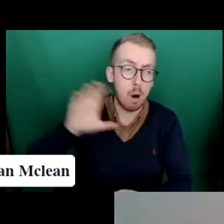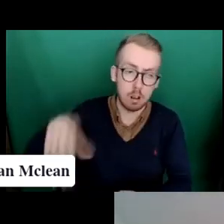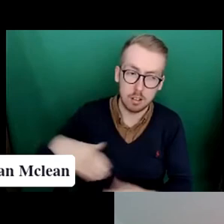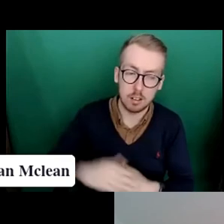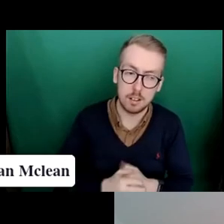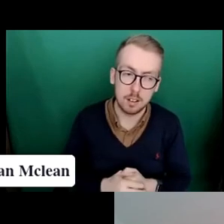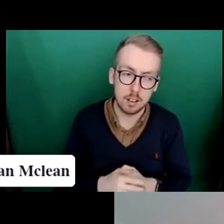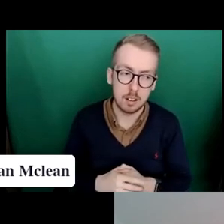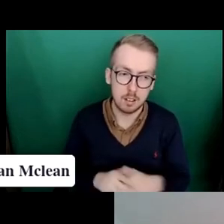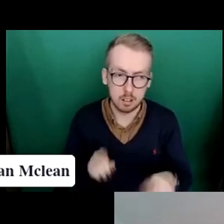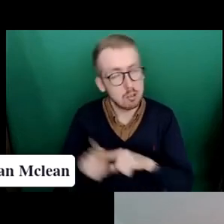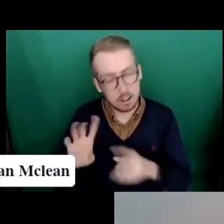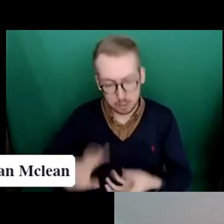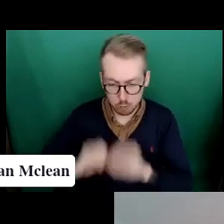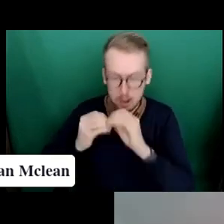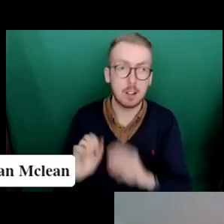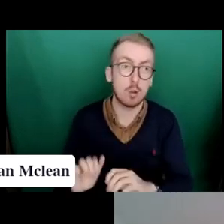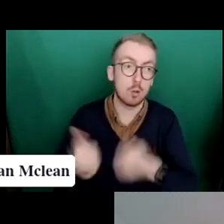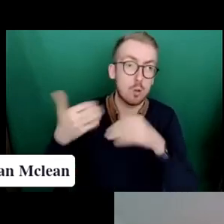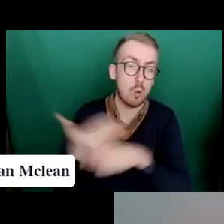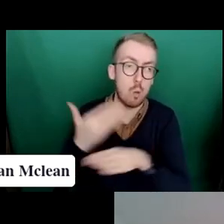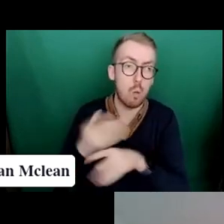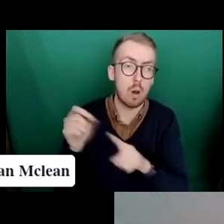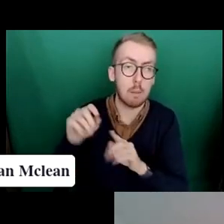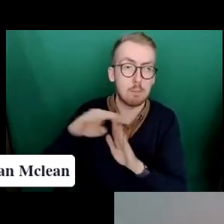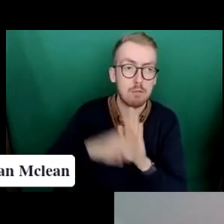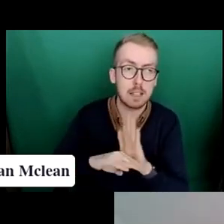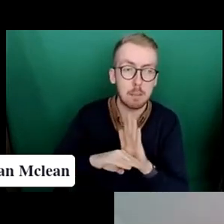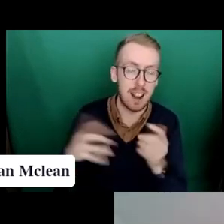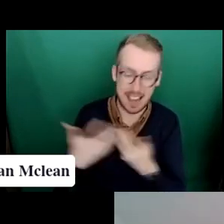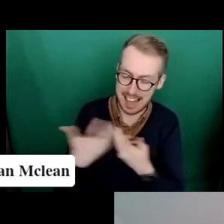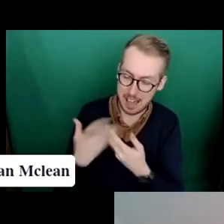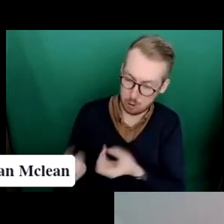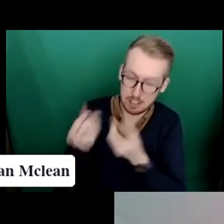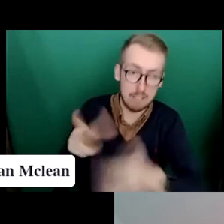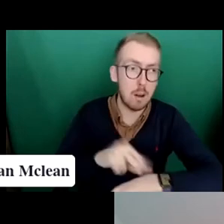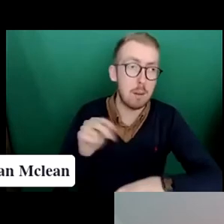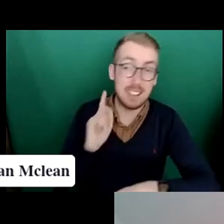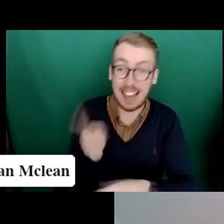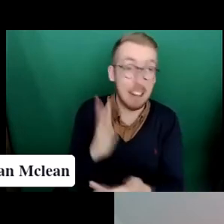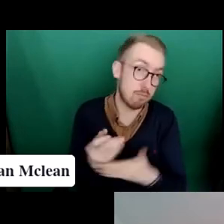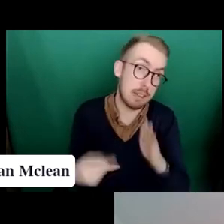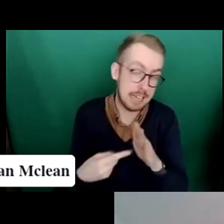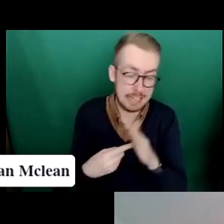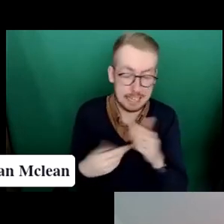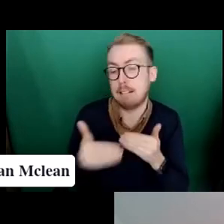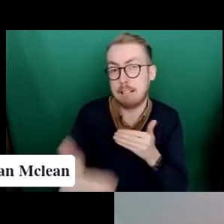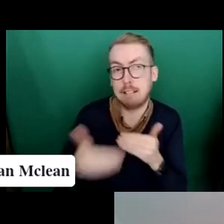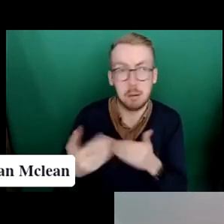like good working principles around how to deliver apprenticeships will be really, really key. So I think, you